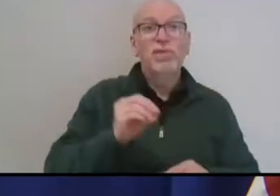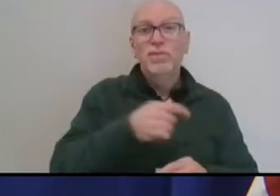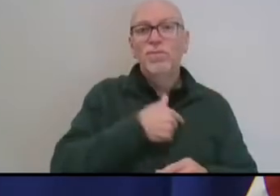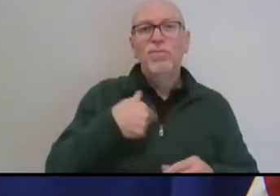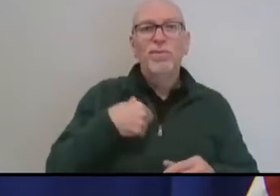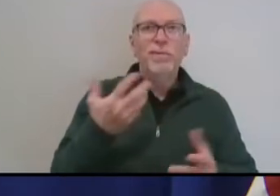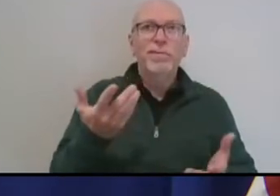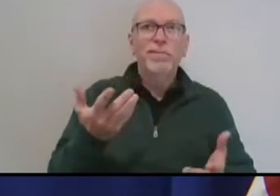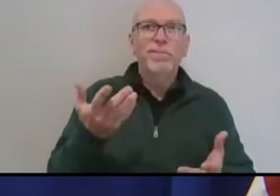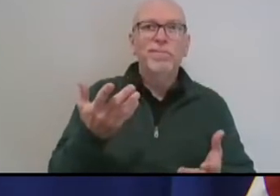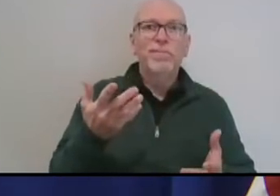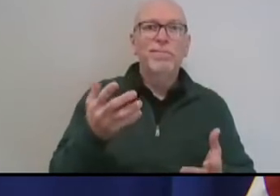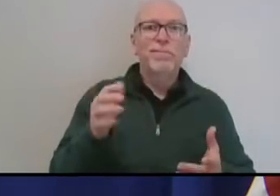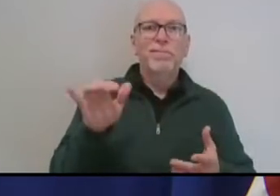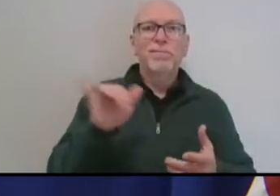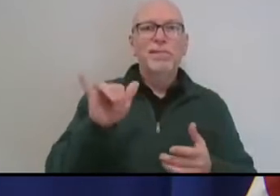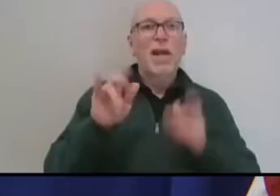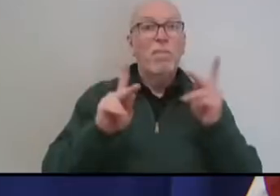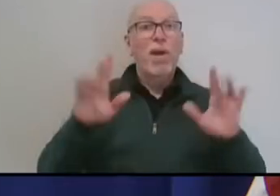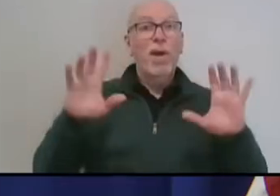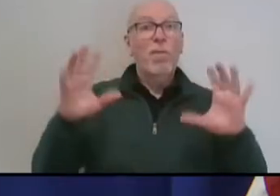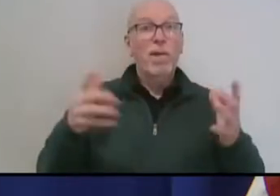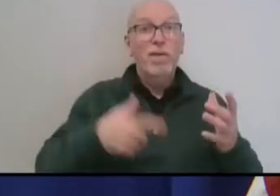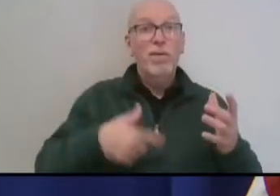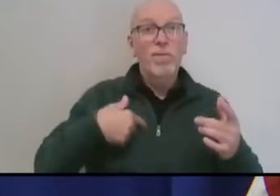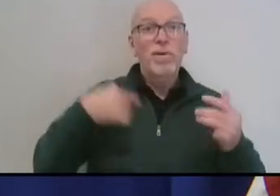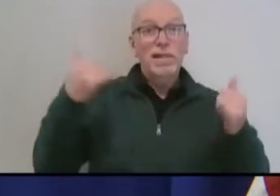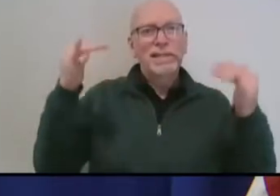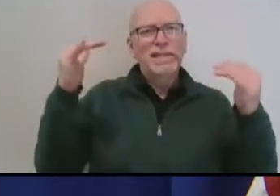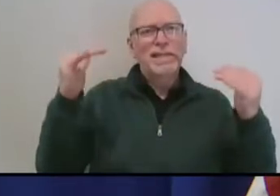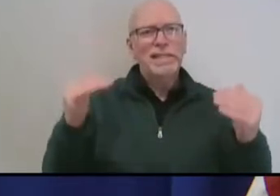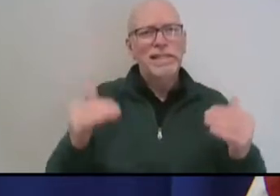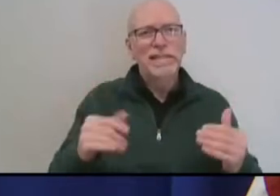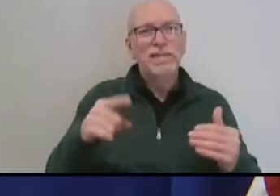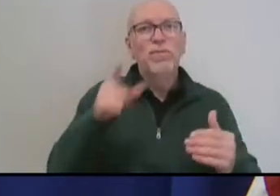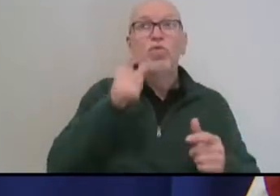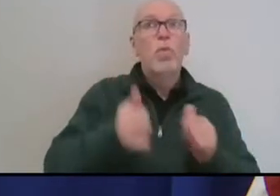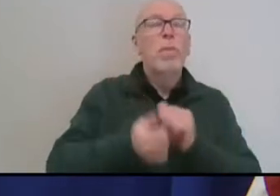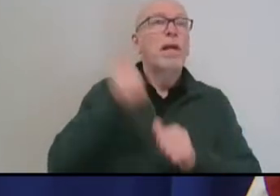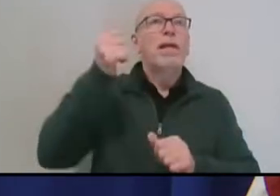the population at large, we're getting to those who most need